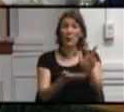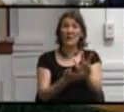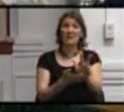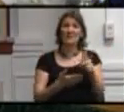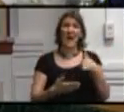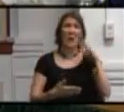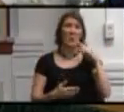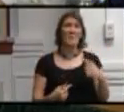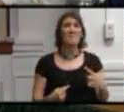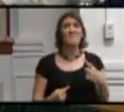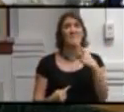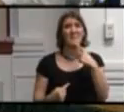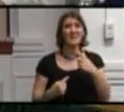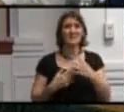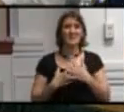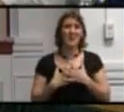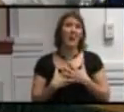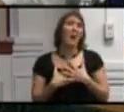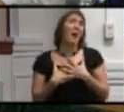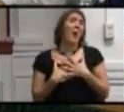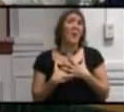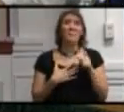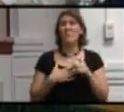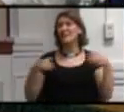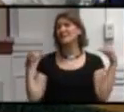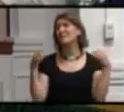other, just terribly.